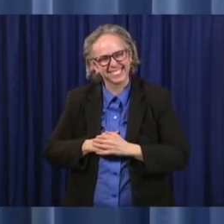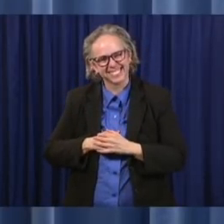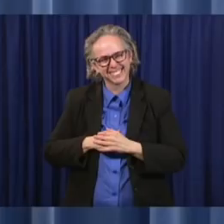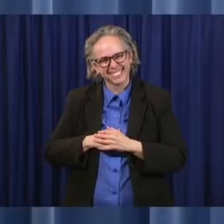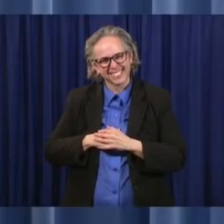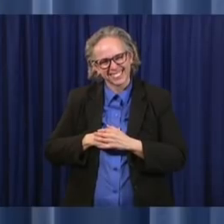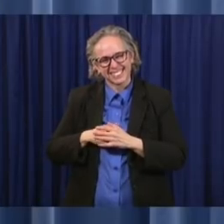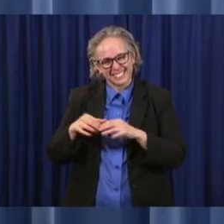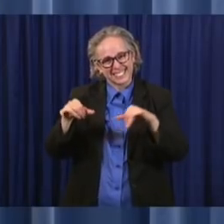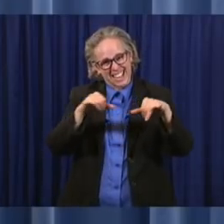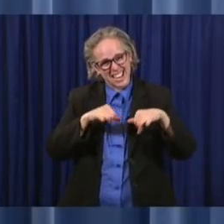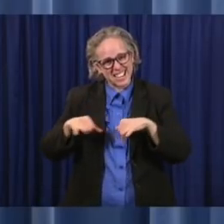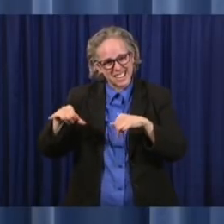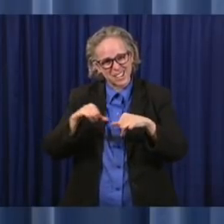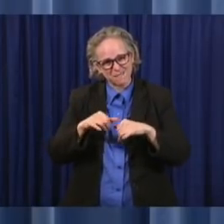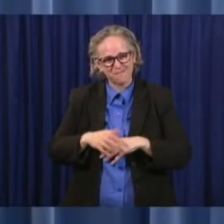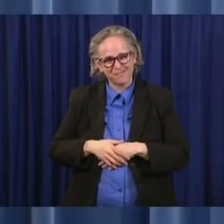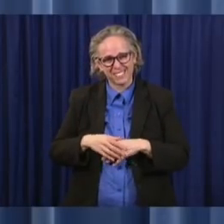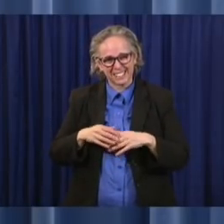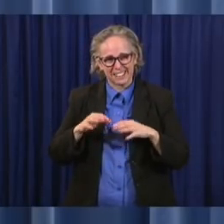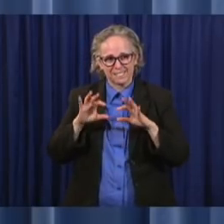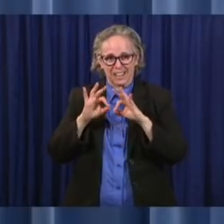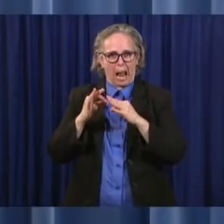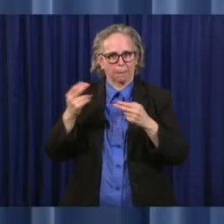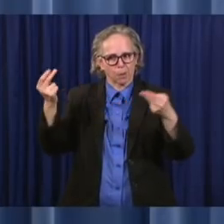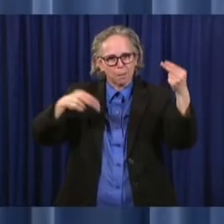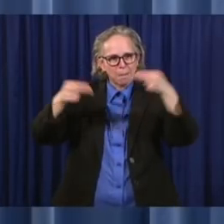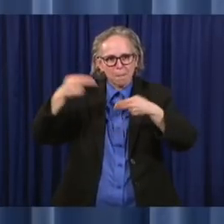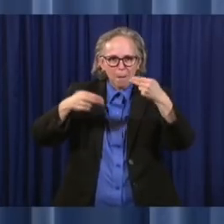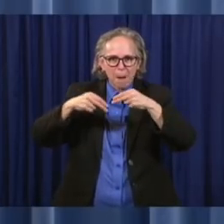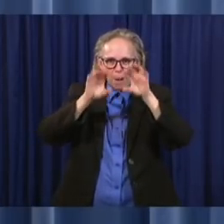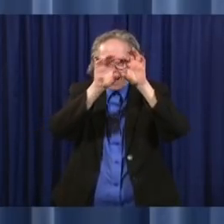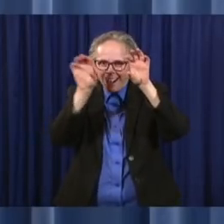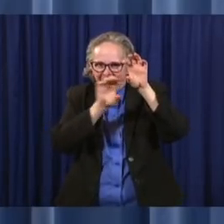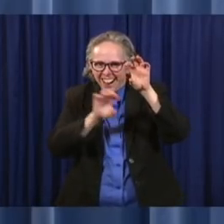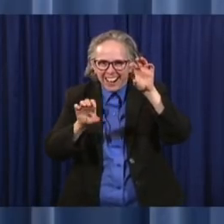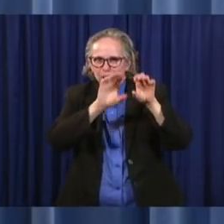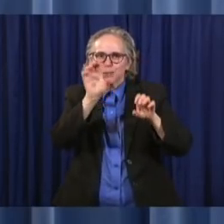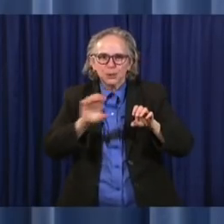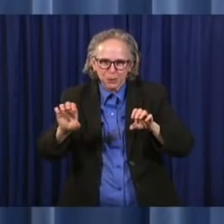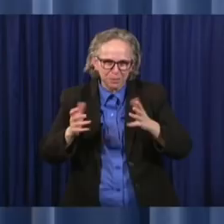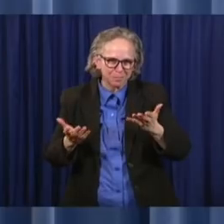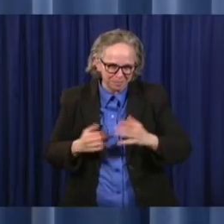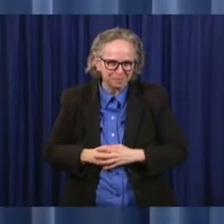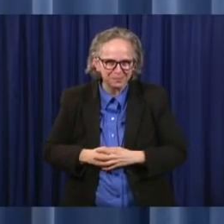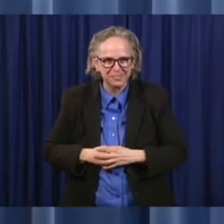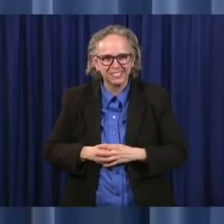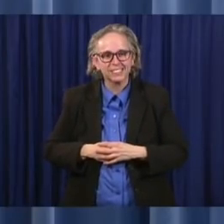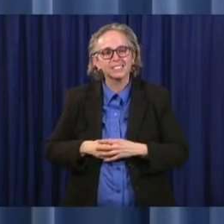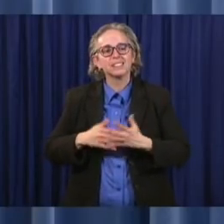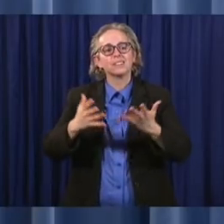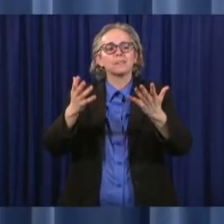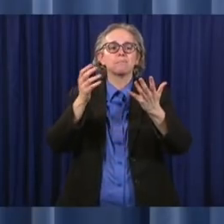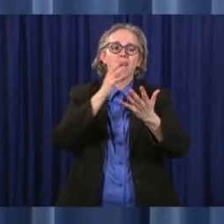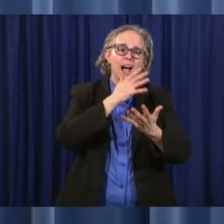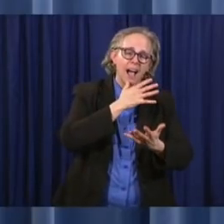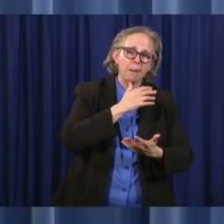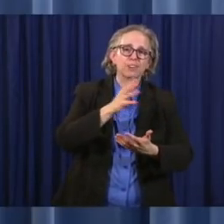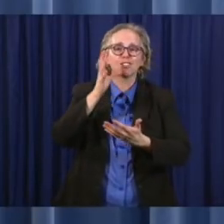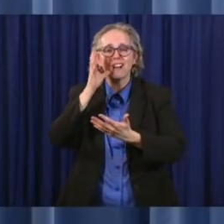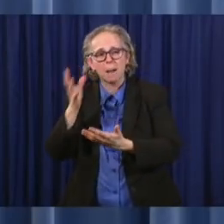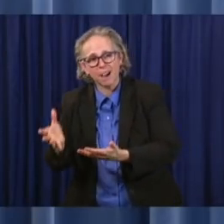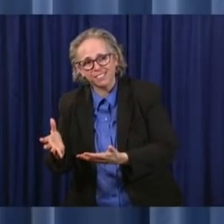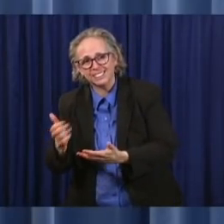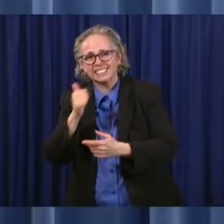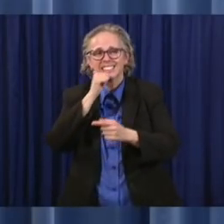family kind of gets together. To all the moms, the grandmothers, sisters, wives,